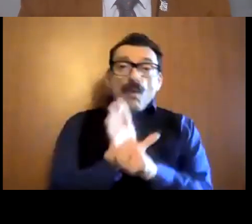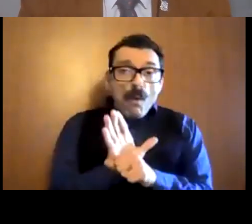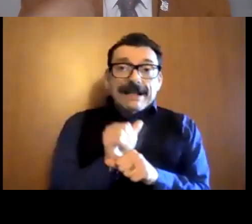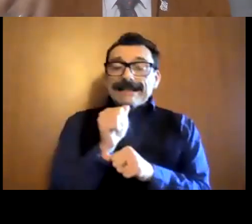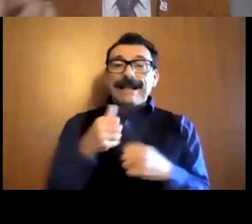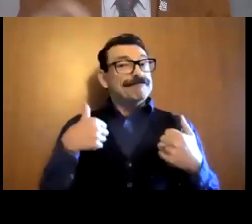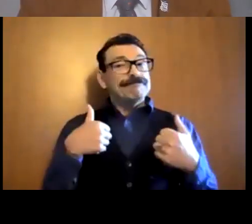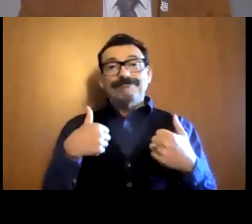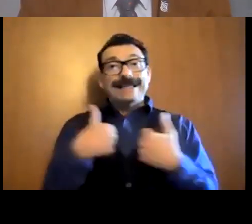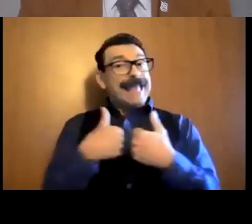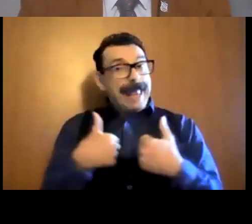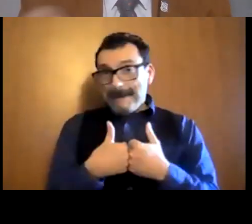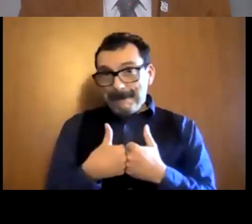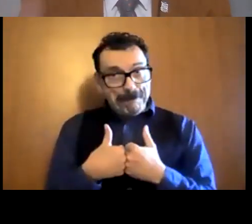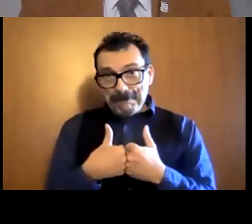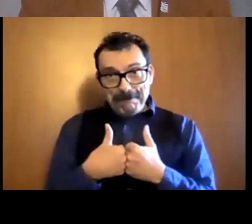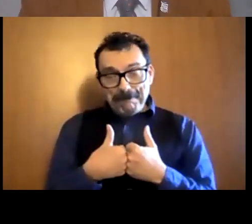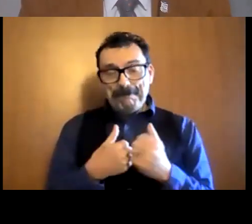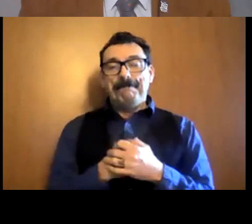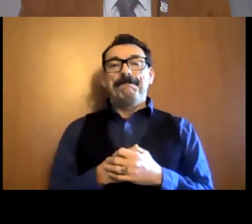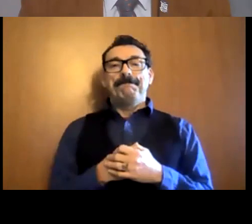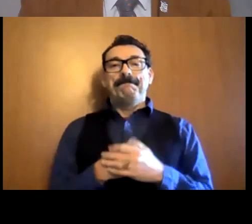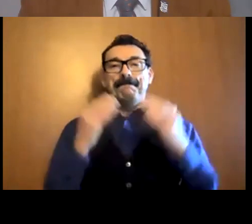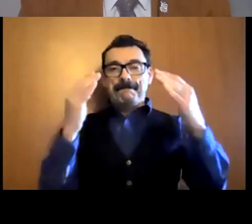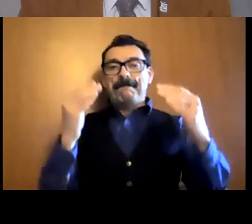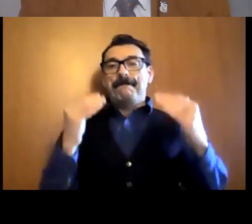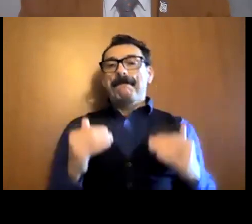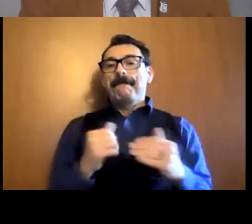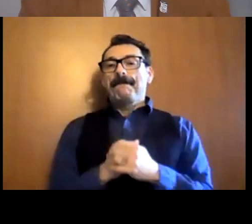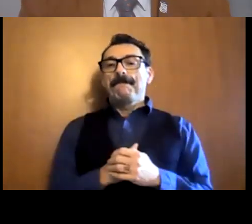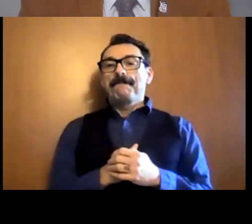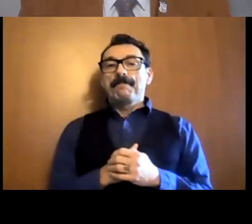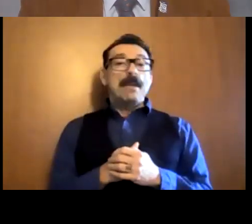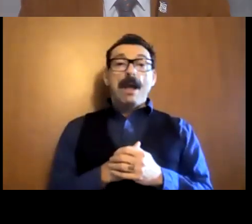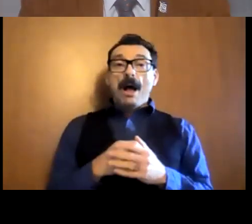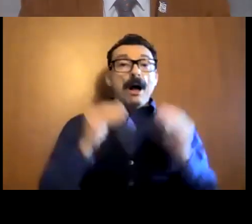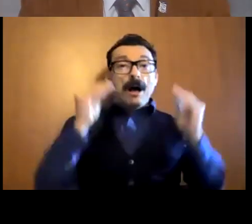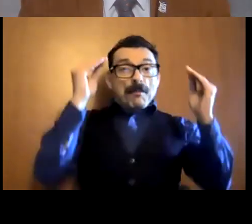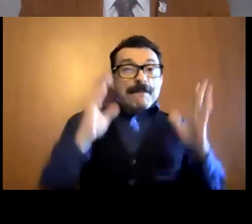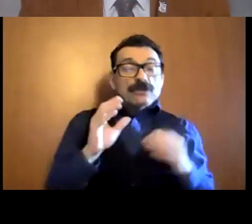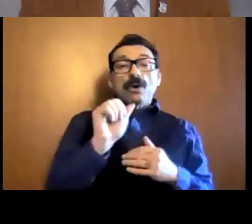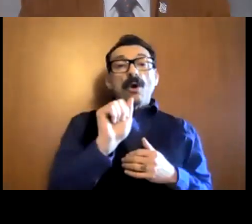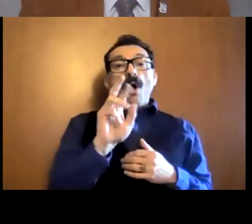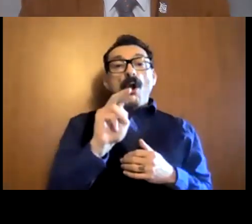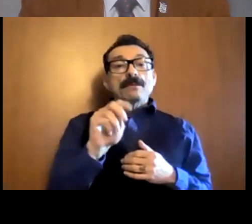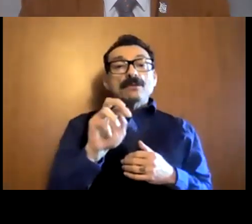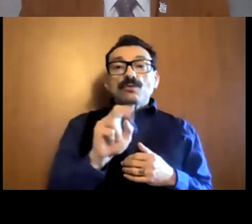Thank you. Would either of you, Professor Armstrong or Dr. Bihm, want to add to